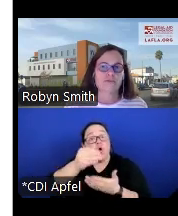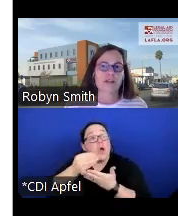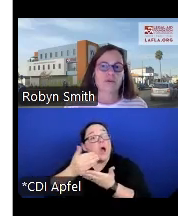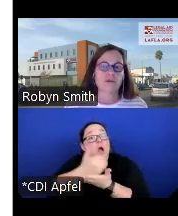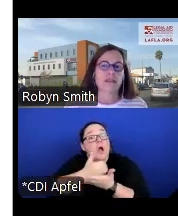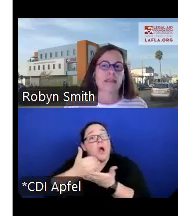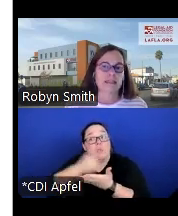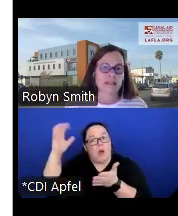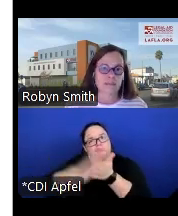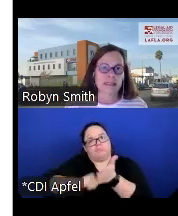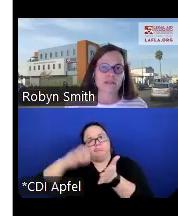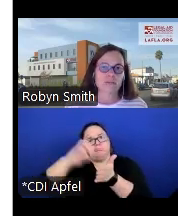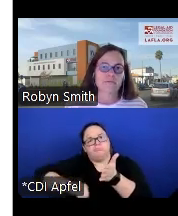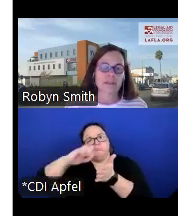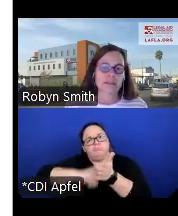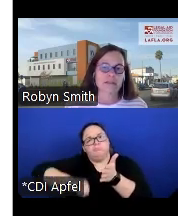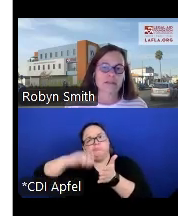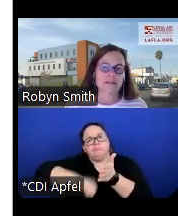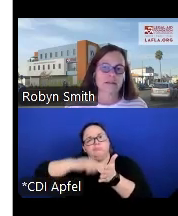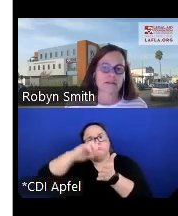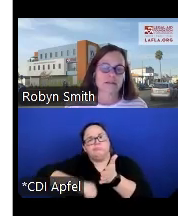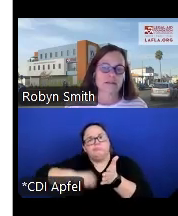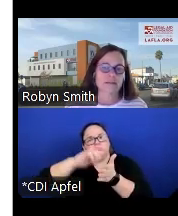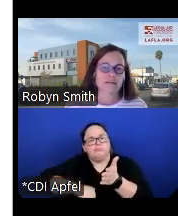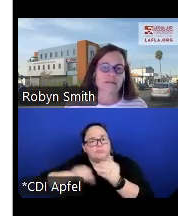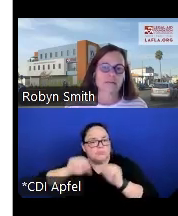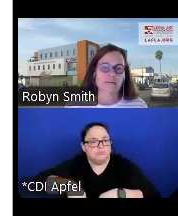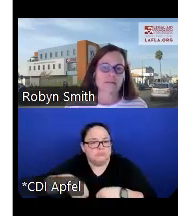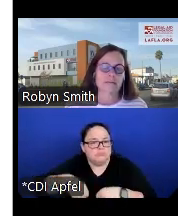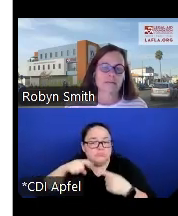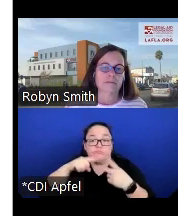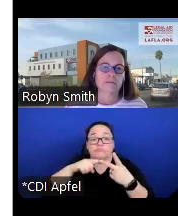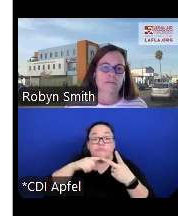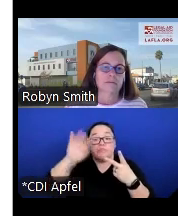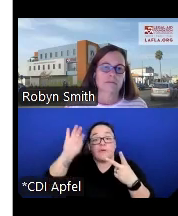take your federal income tax refunds,